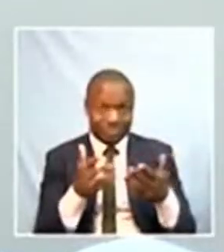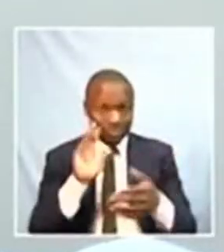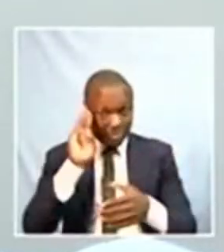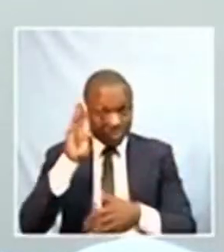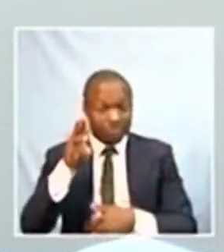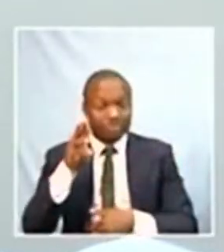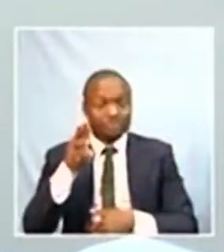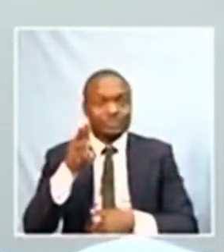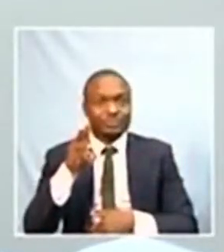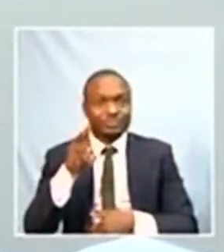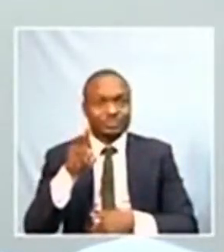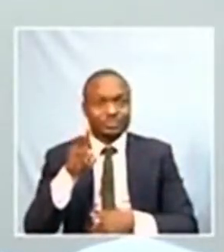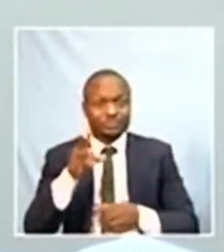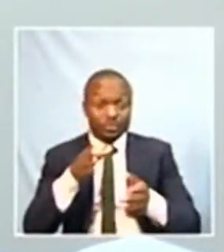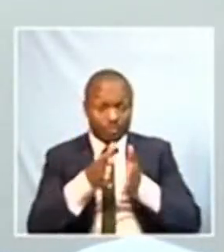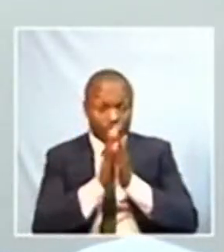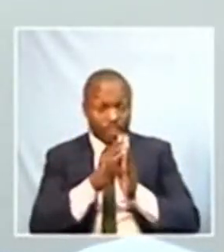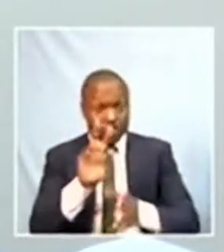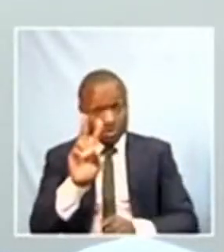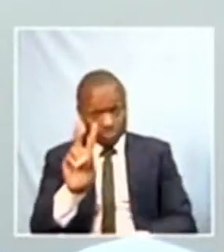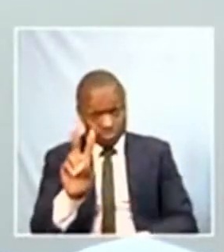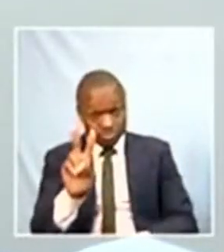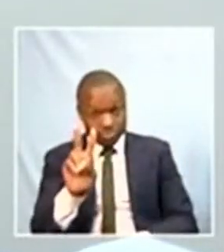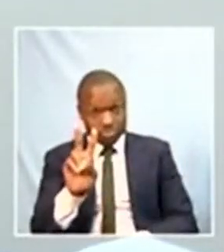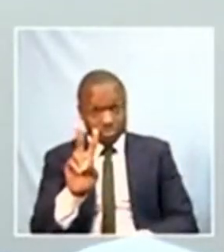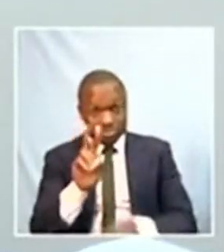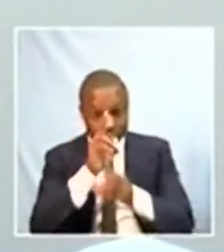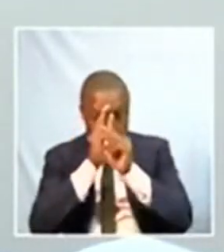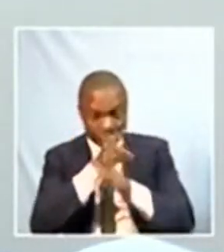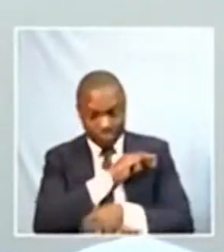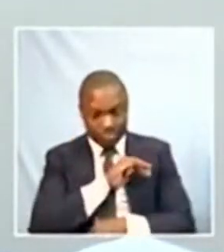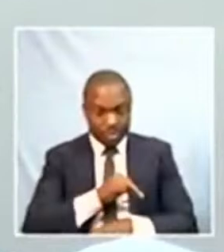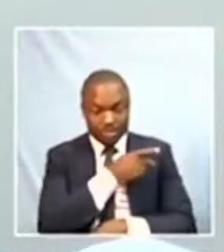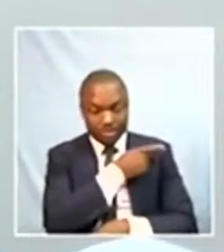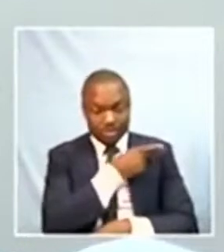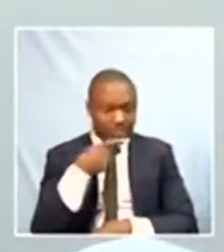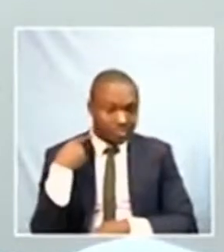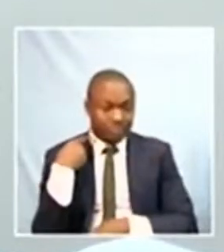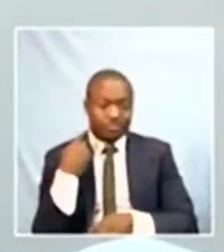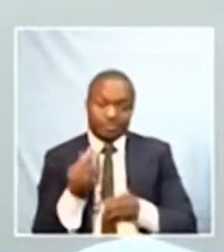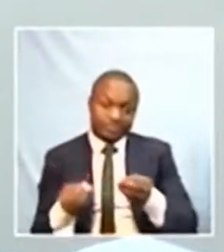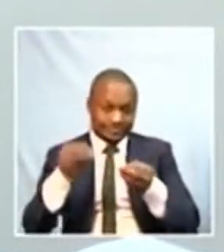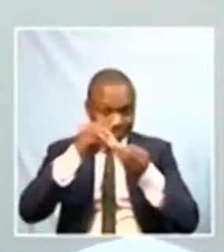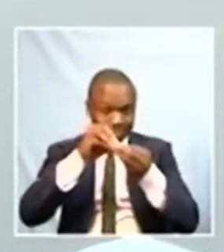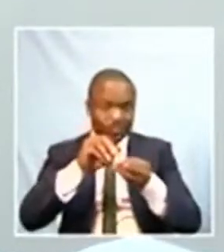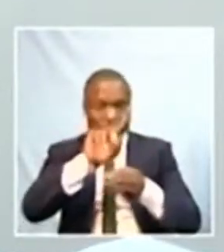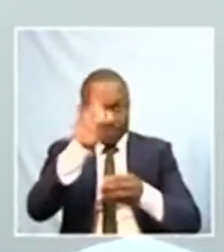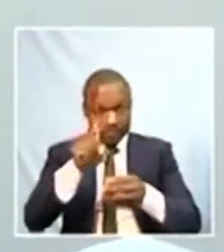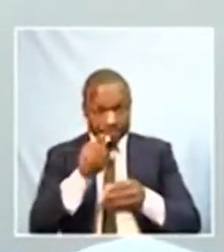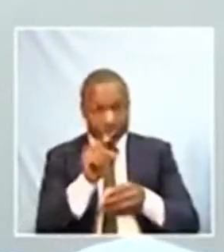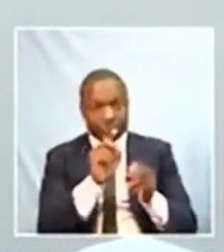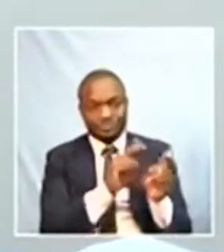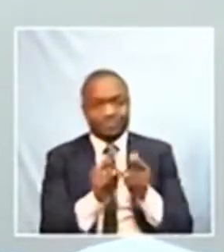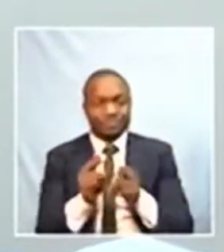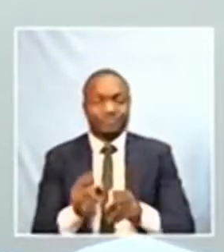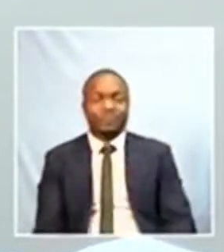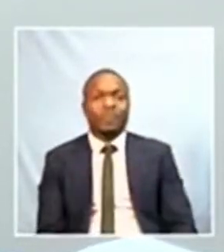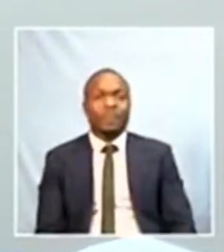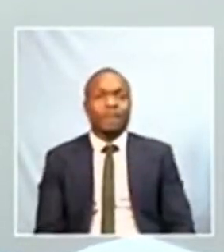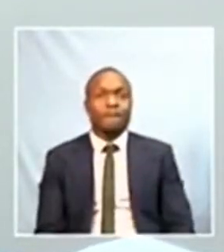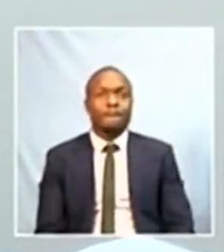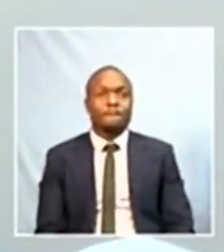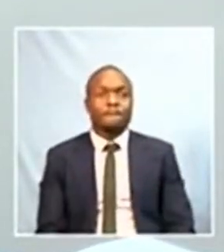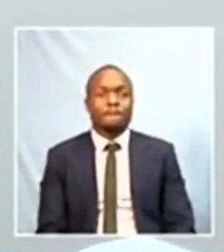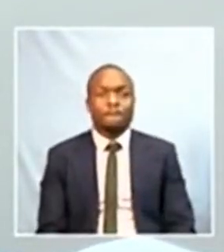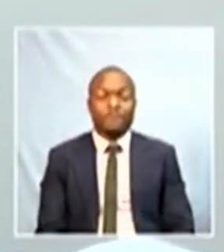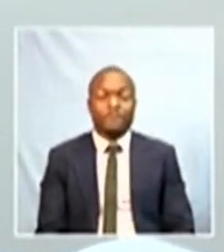shall ask the two honorable members to make follow-ups, then you respond.